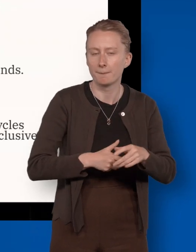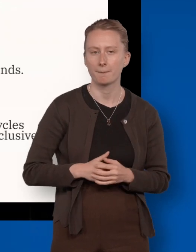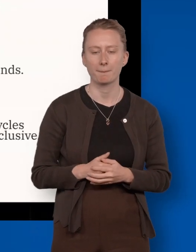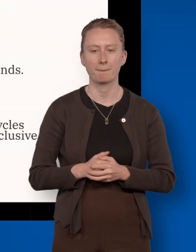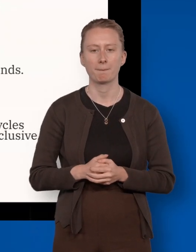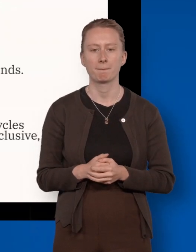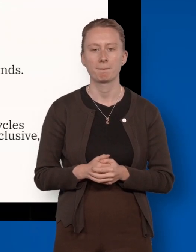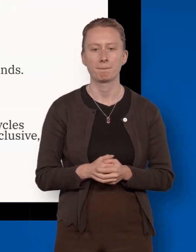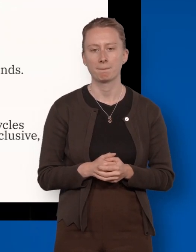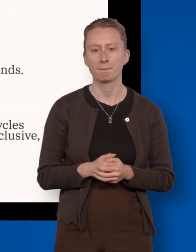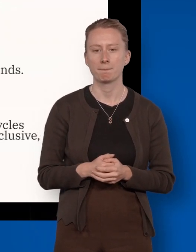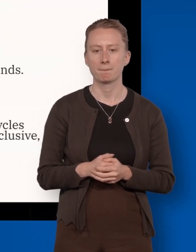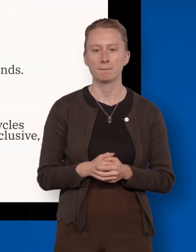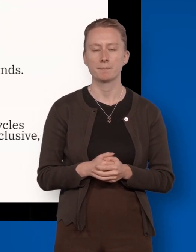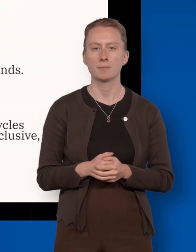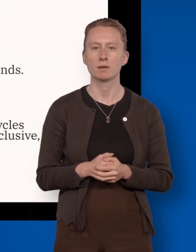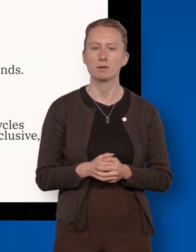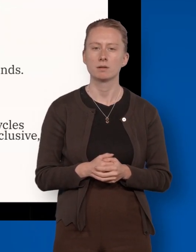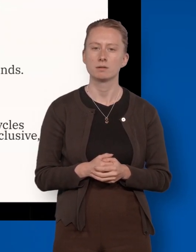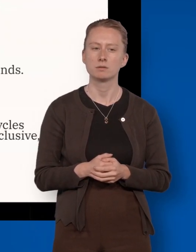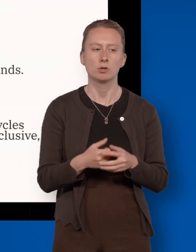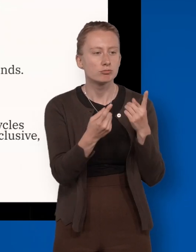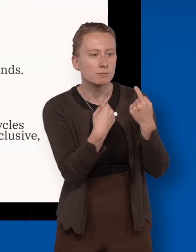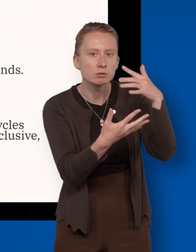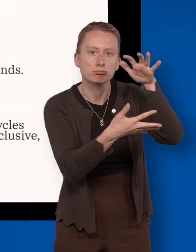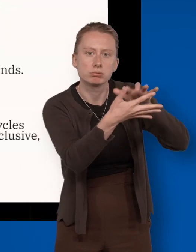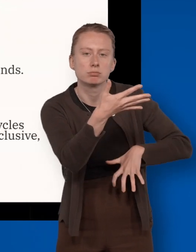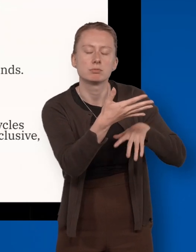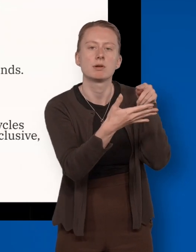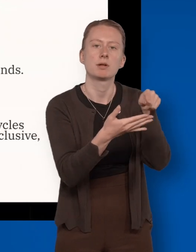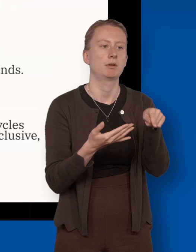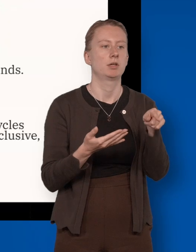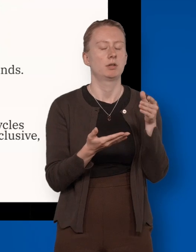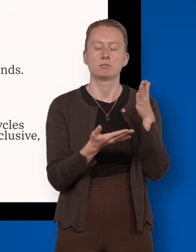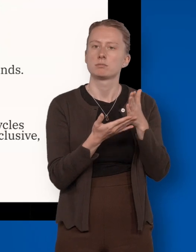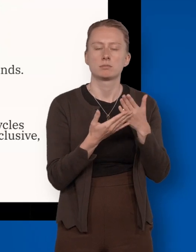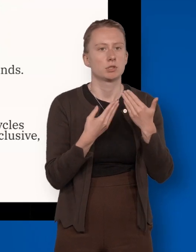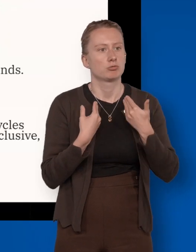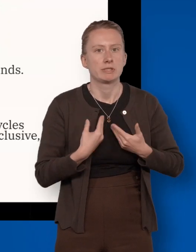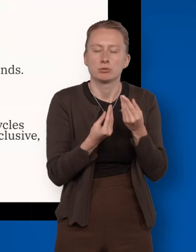So freeform text is, of course, goes without saying, is richer than sort of categorical